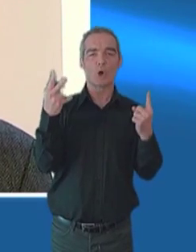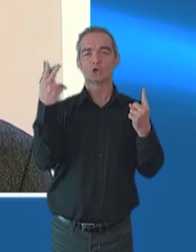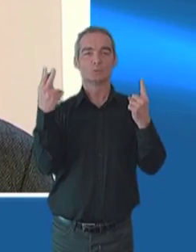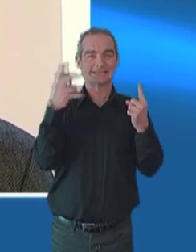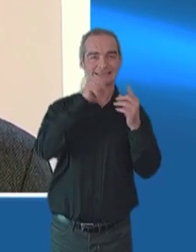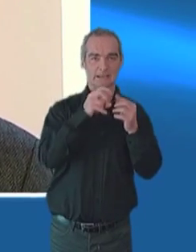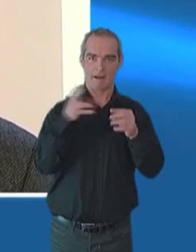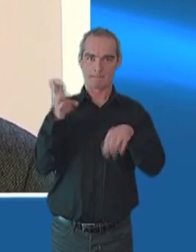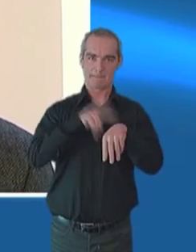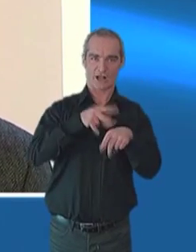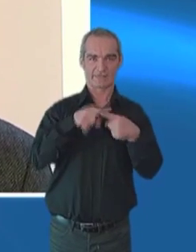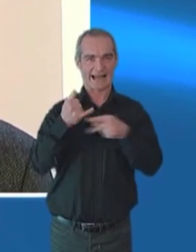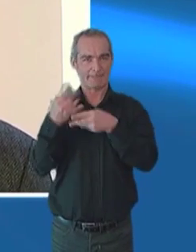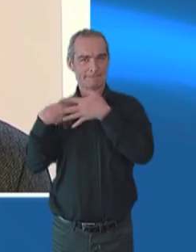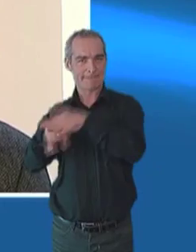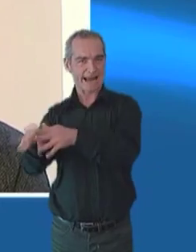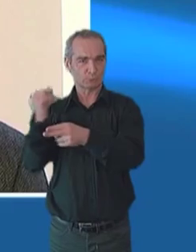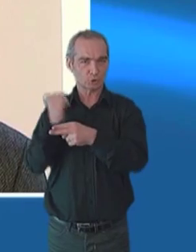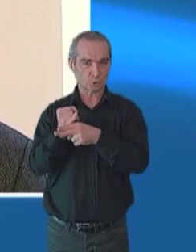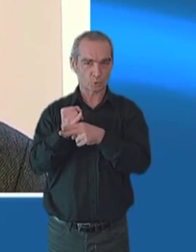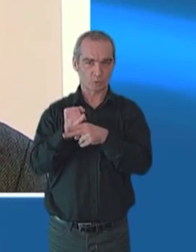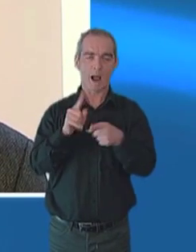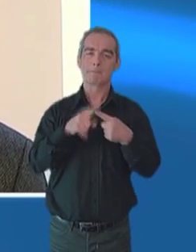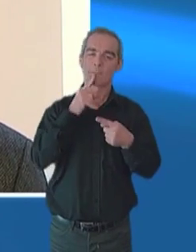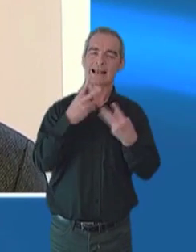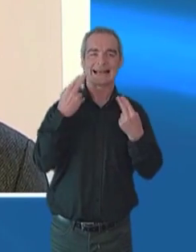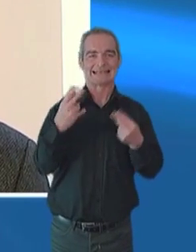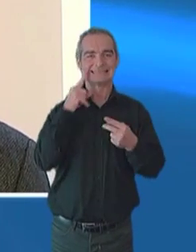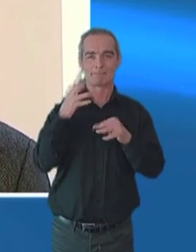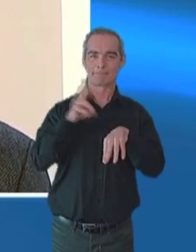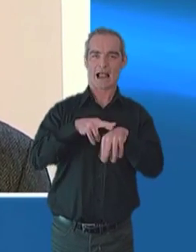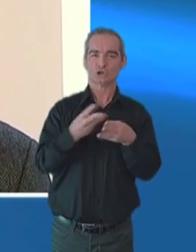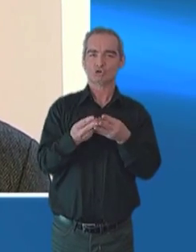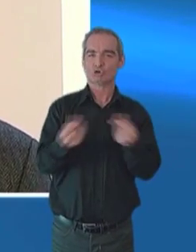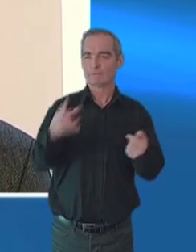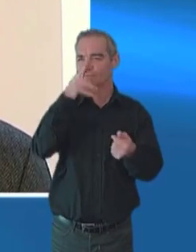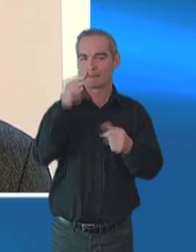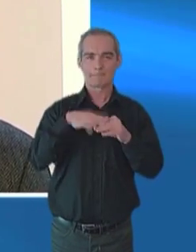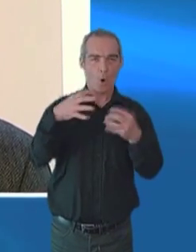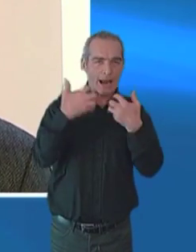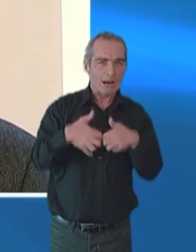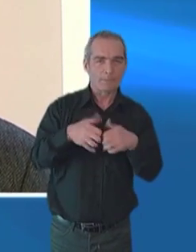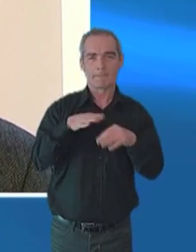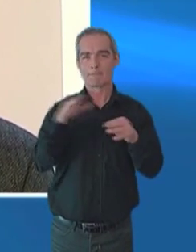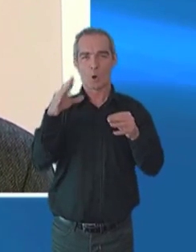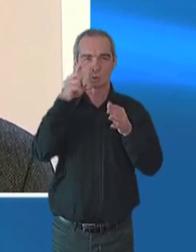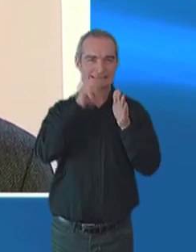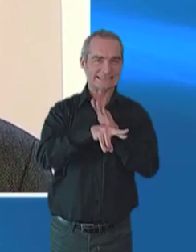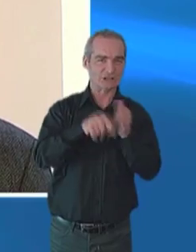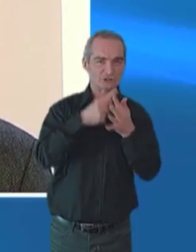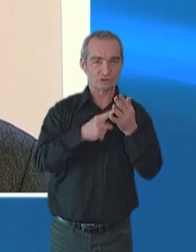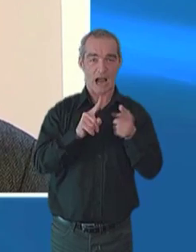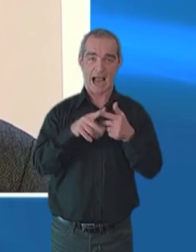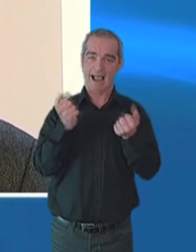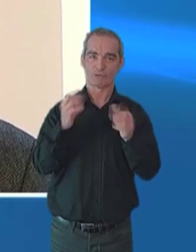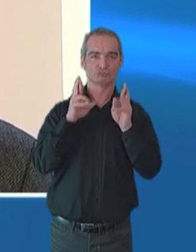The pupil-teacher ratio is much better than a child will find in an ordinary mainstream school. And even though one would like to see them